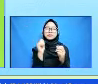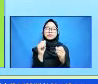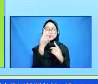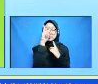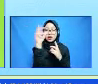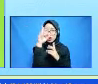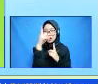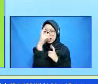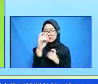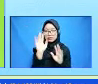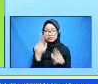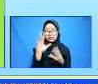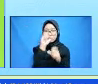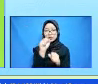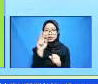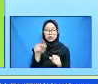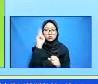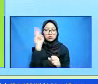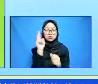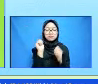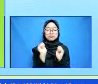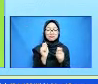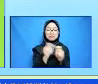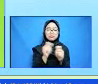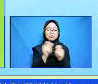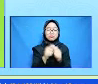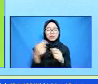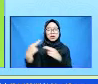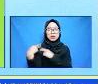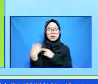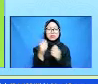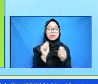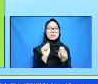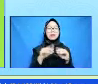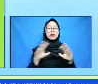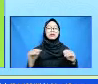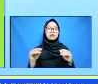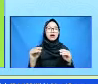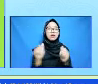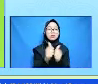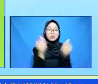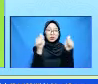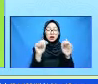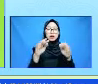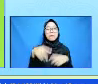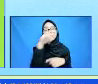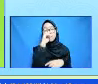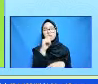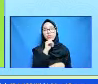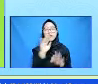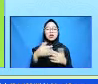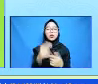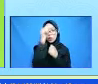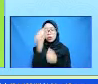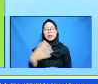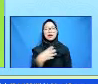manners with respect of human rights. So when we talk about economic policy, it doesn't stand alone as it is for economic